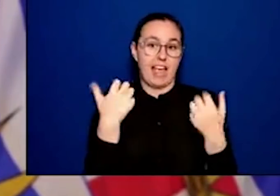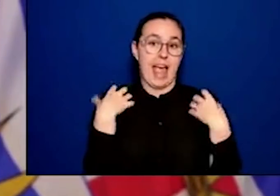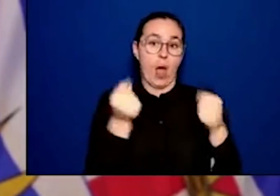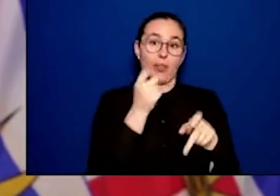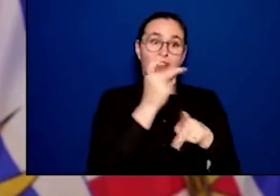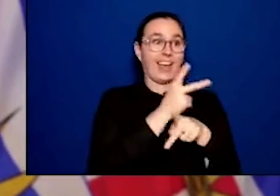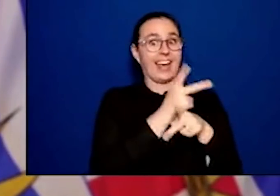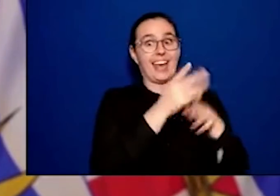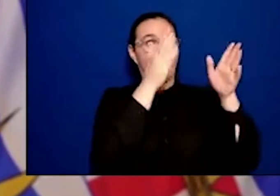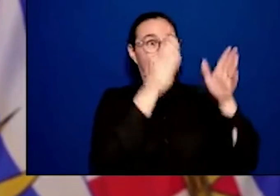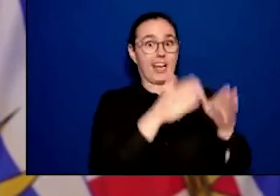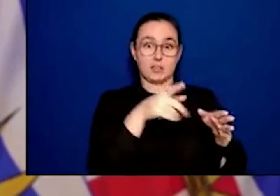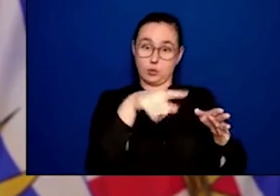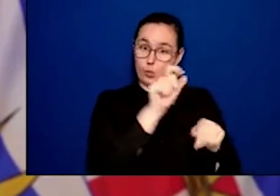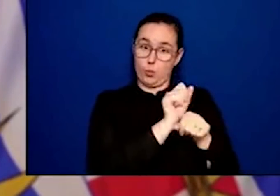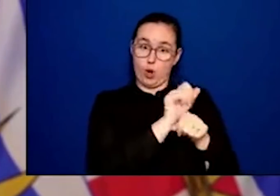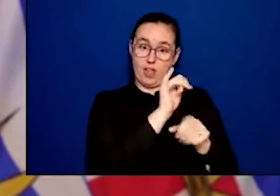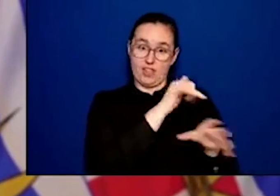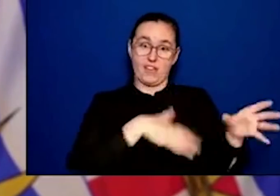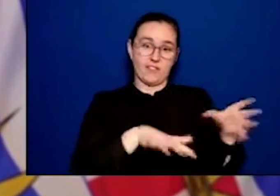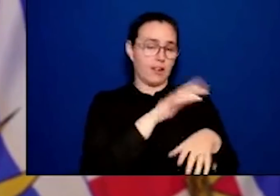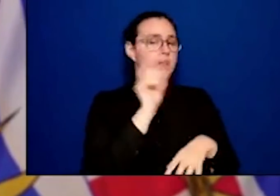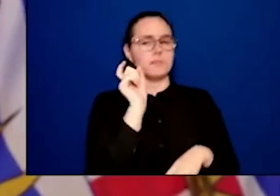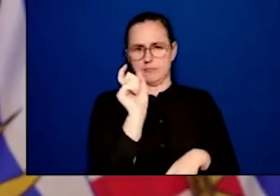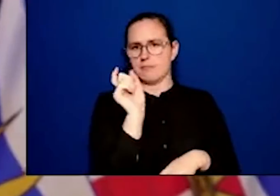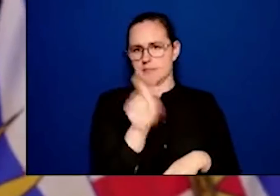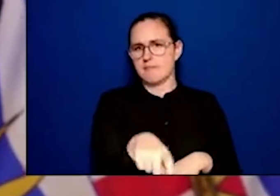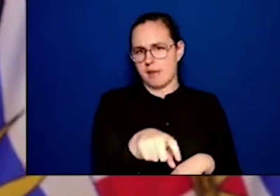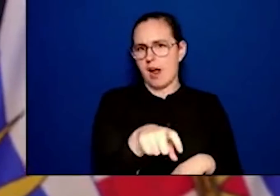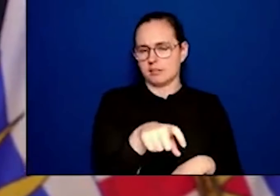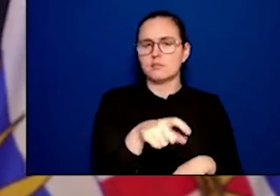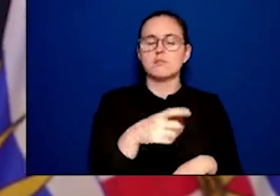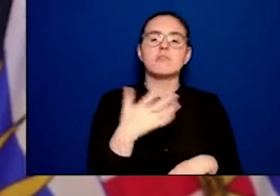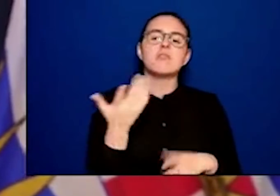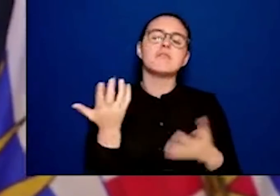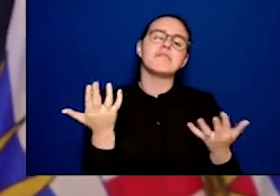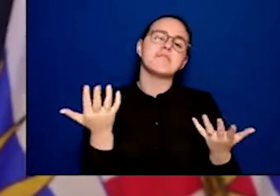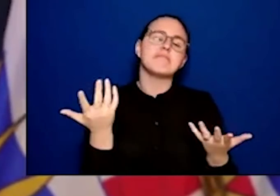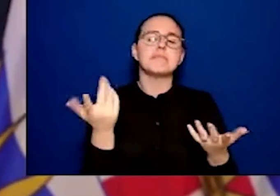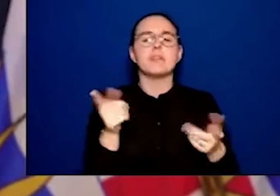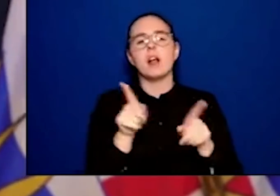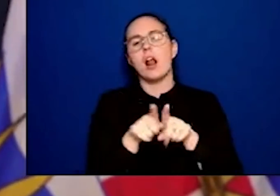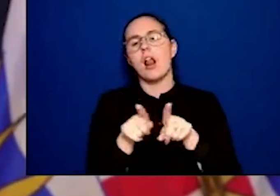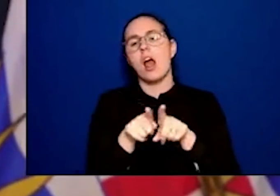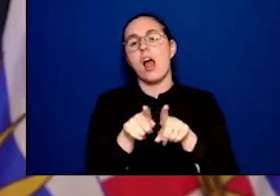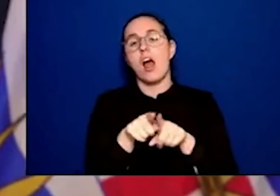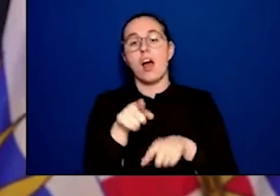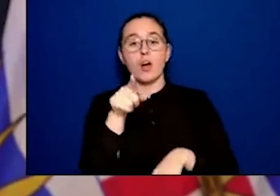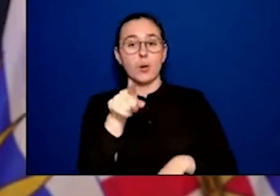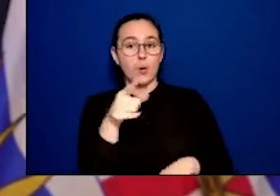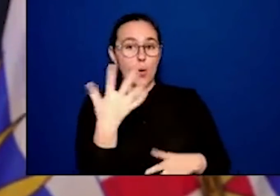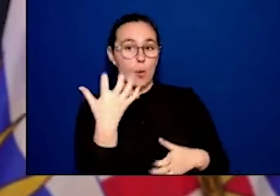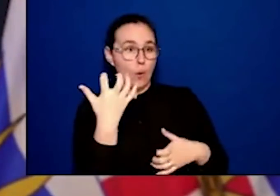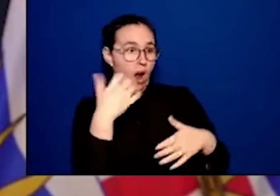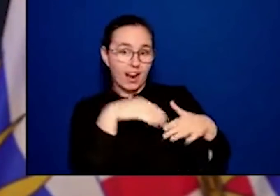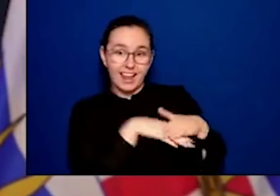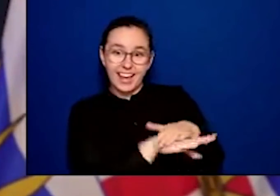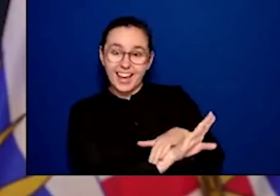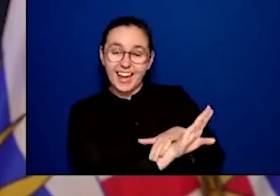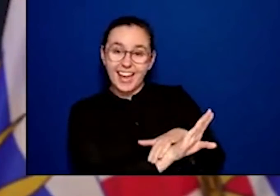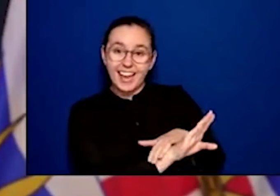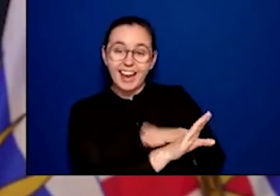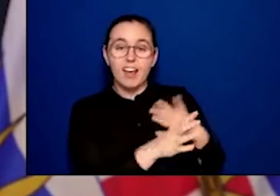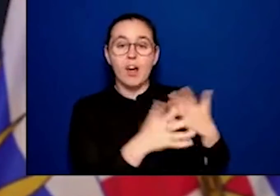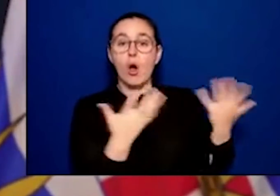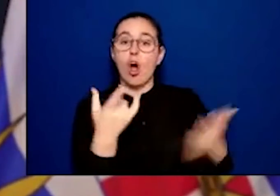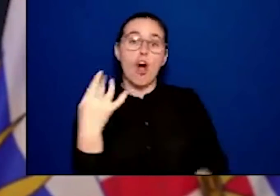this order as well, which means that people who want to volunteer or work for personal settings, things like hairdressers or people